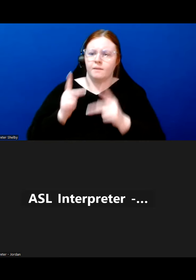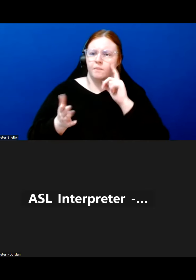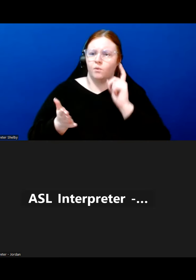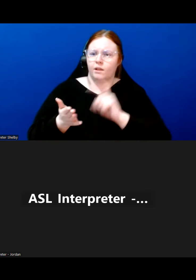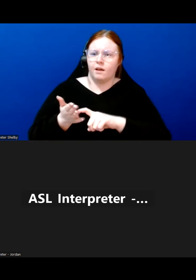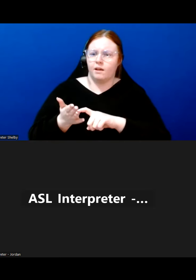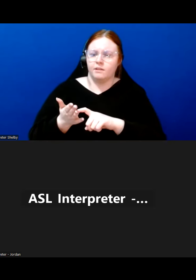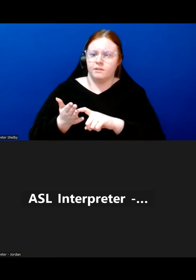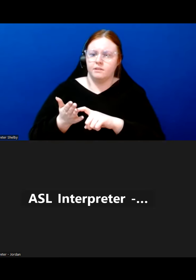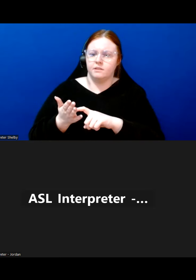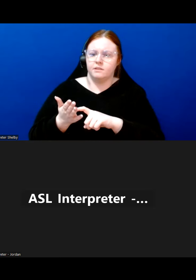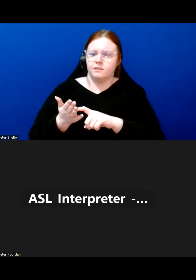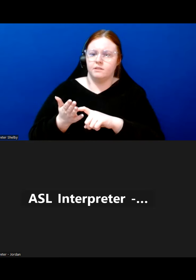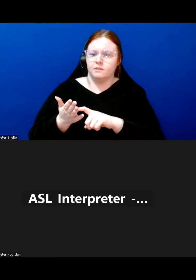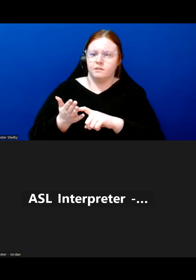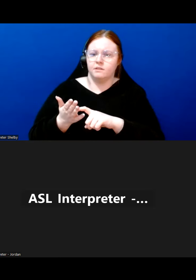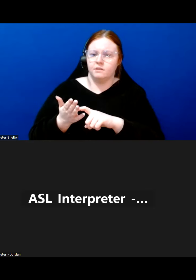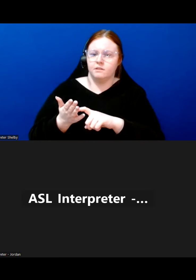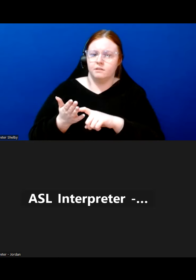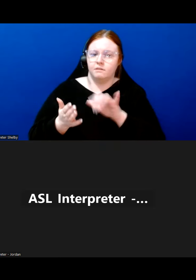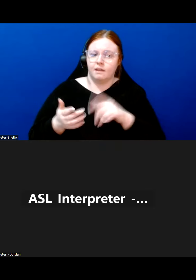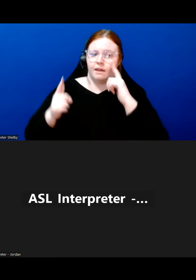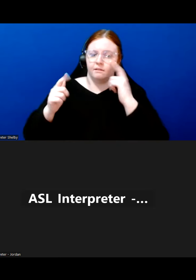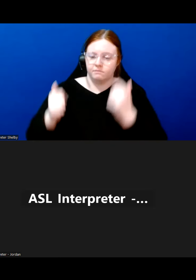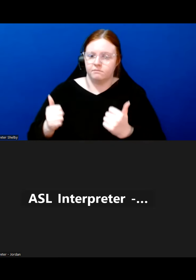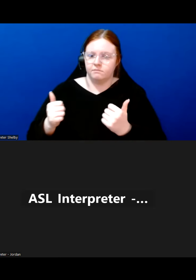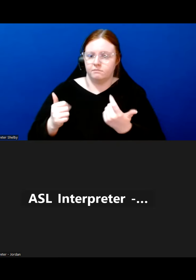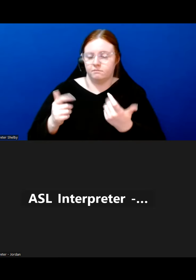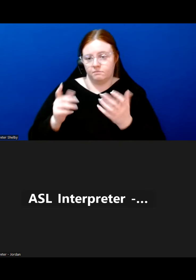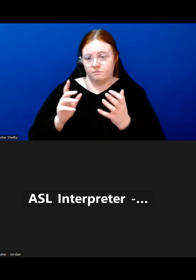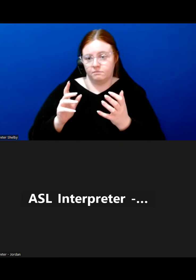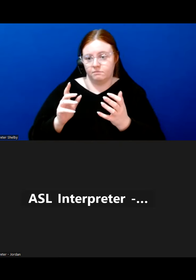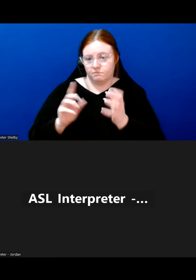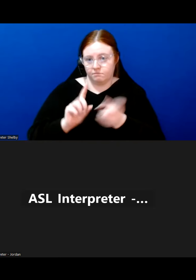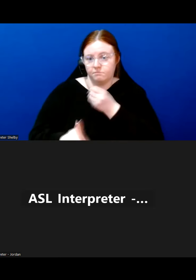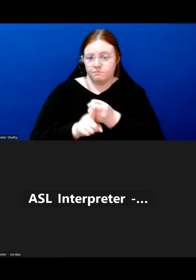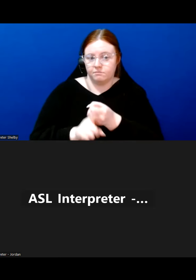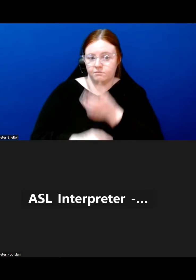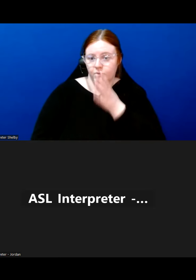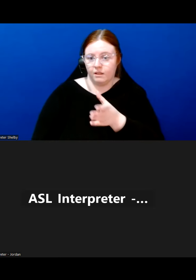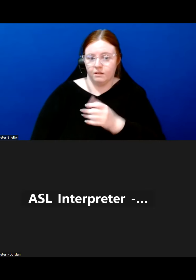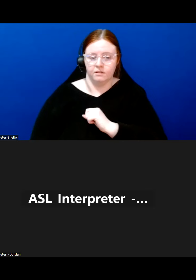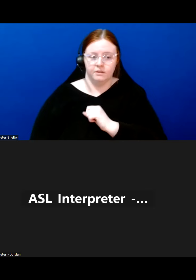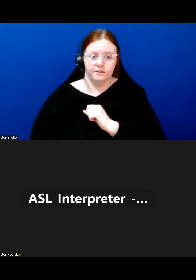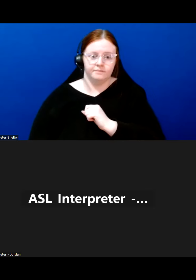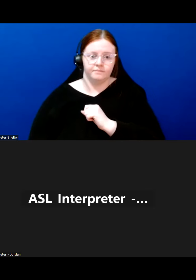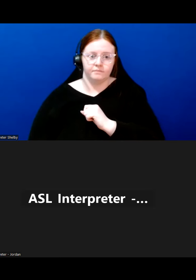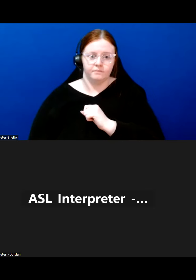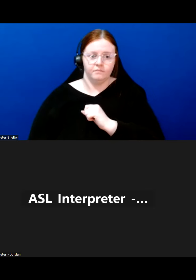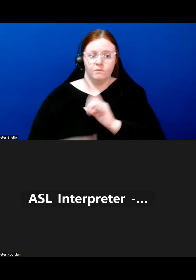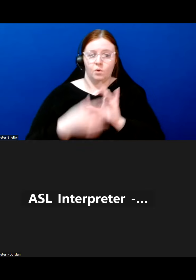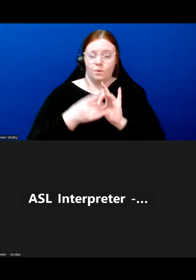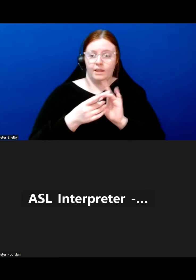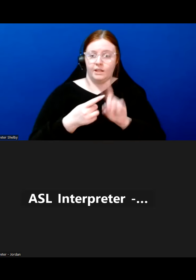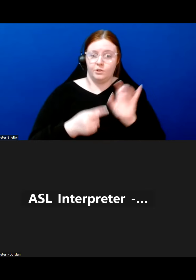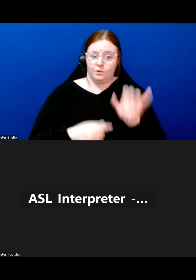correlation hearing impairments can have on that cycle there. So really closely related to that is